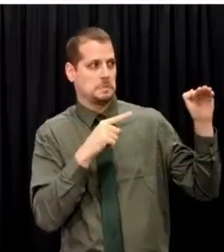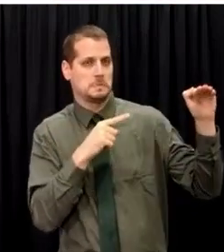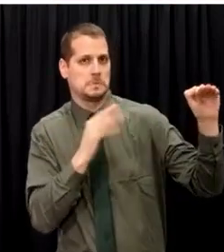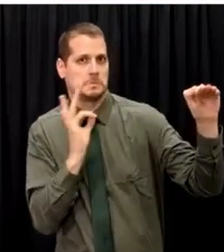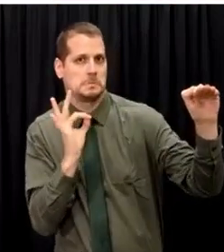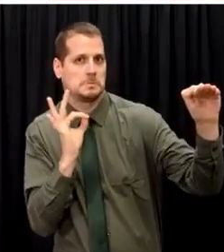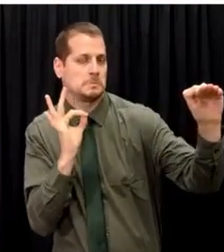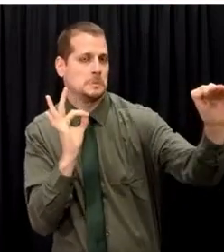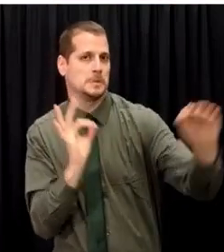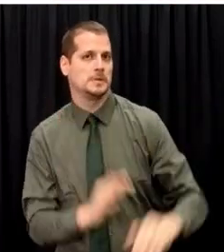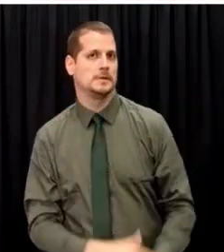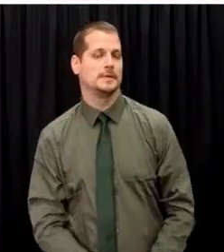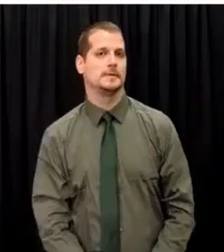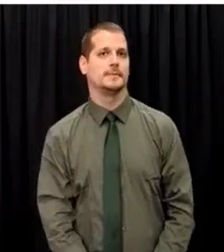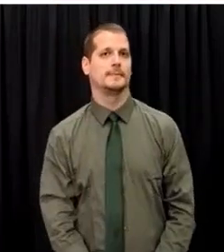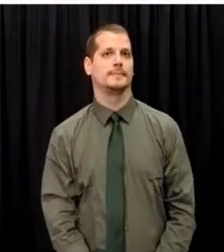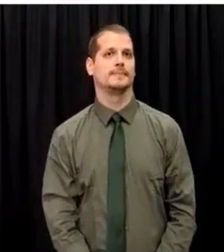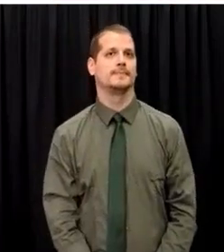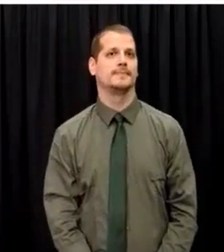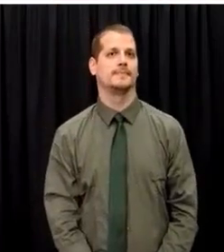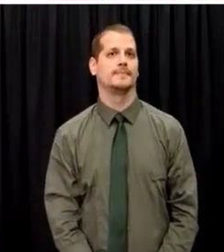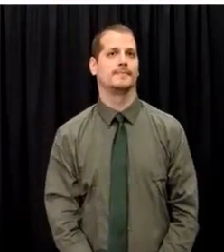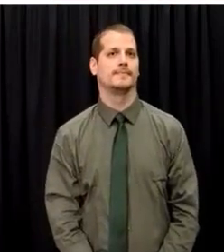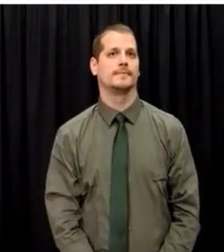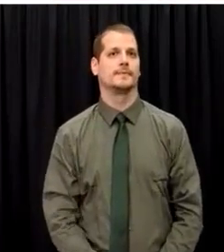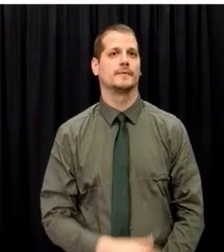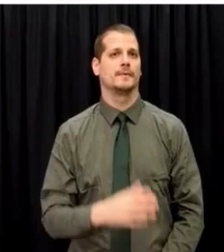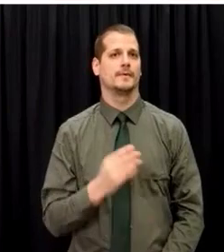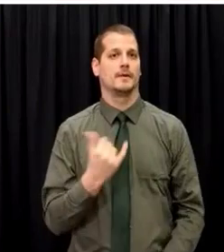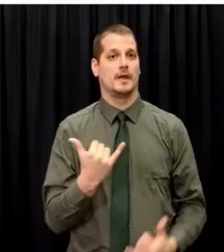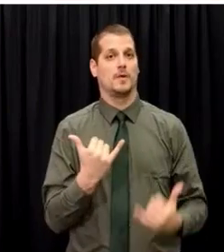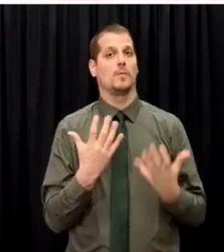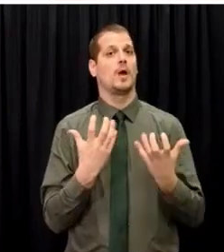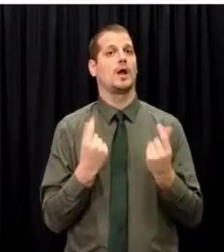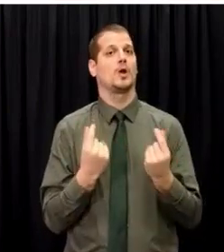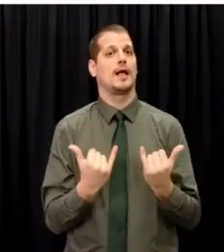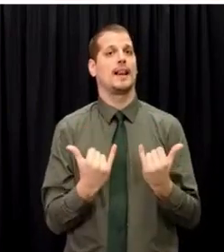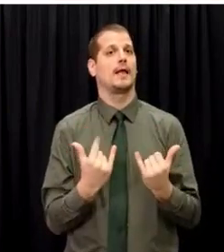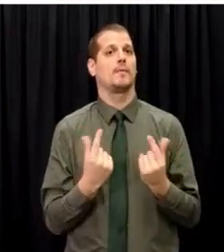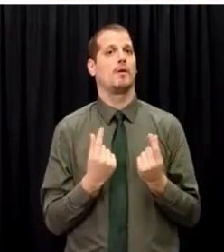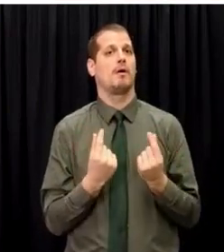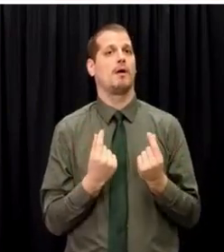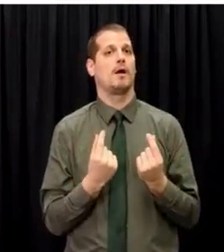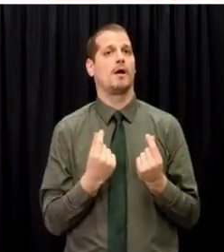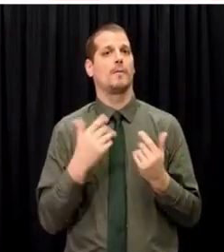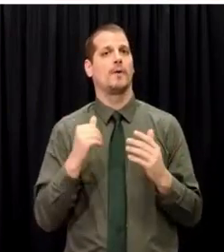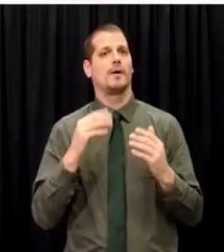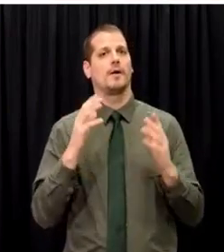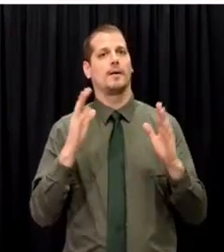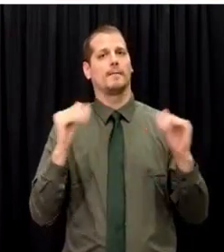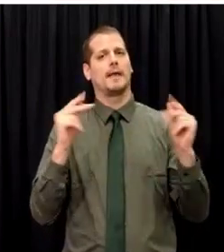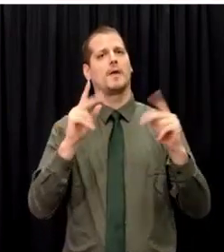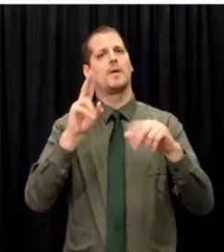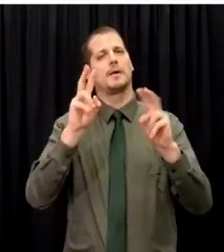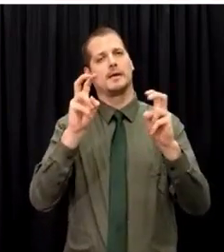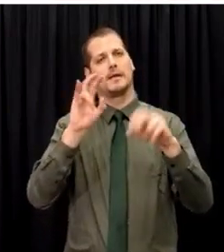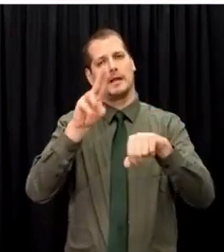talk about that here in a moment. But what we want to do is we want to try and get back to as normal as possible. We all do.